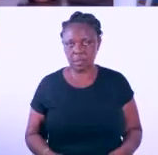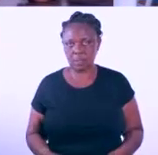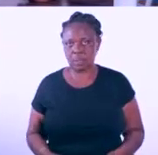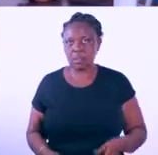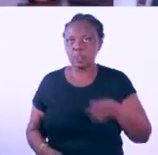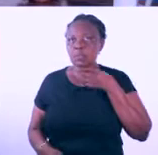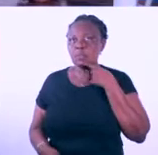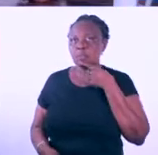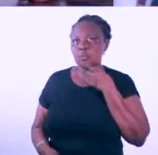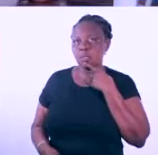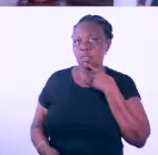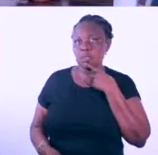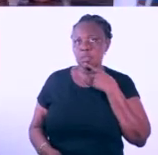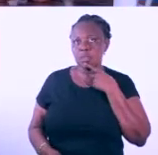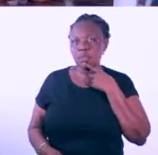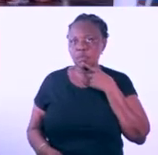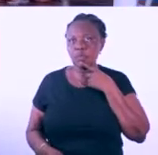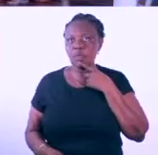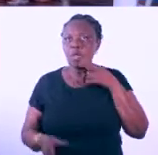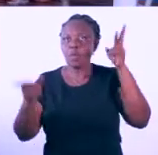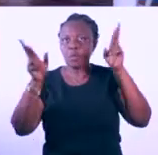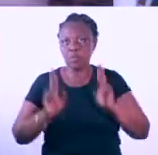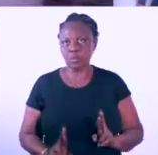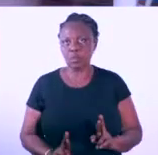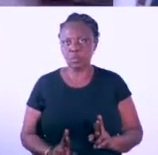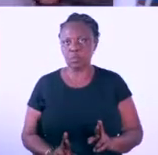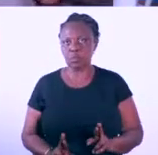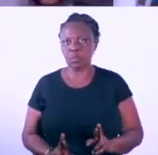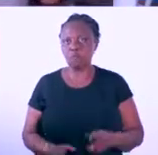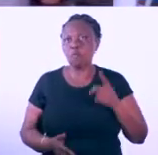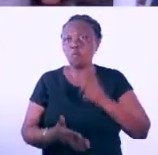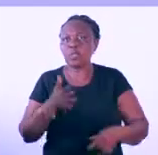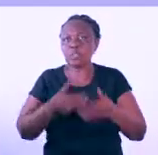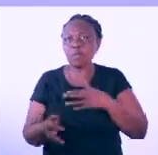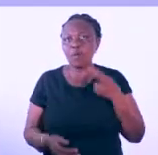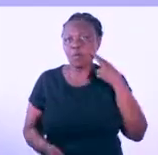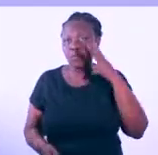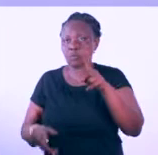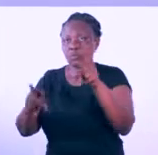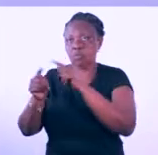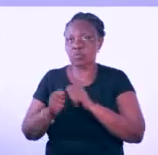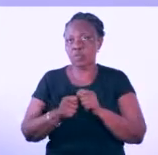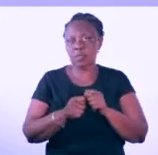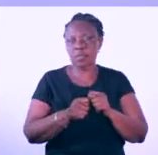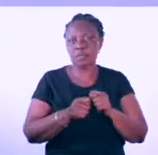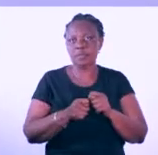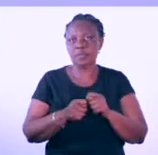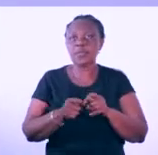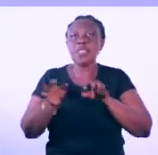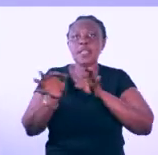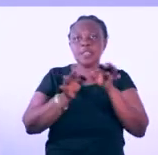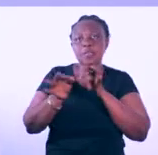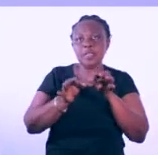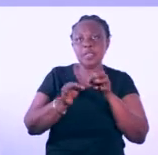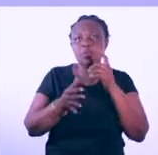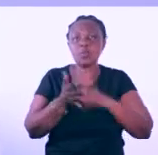we seek to give you the feedback from the process we observed together. What we're going to do basically is to explain to you